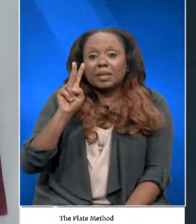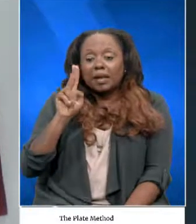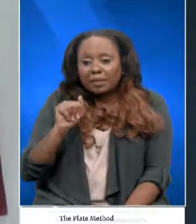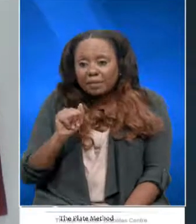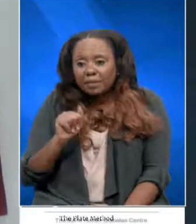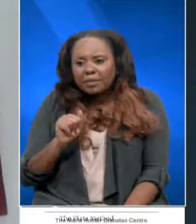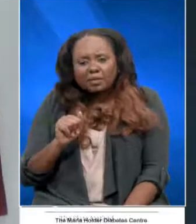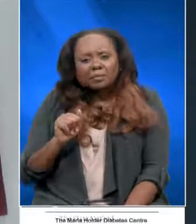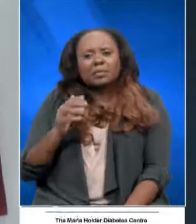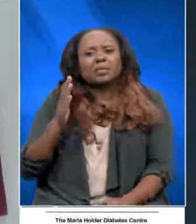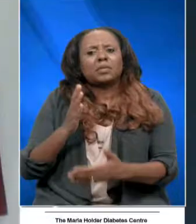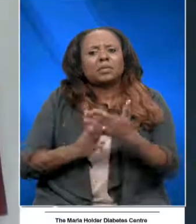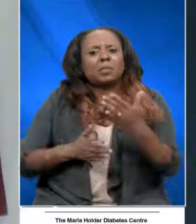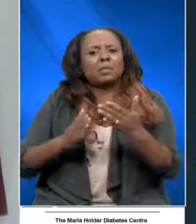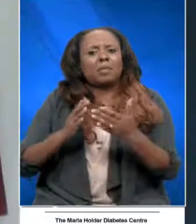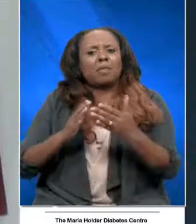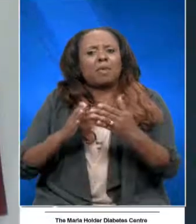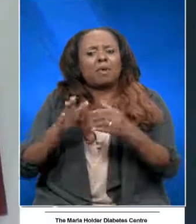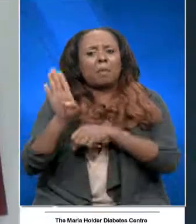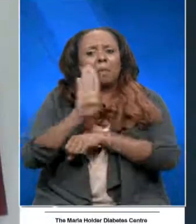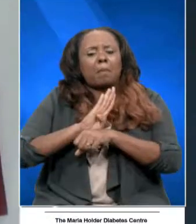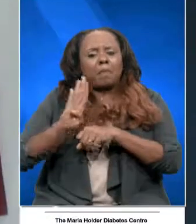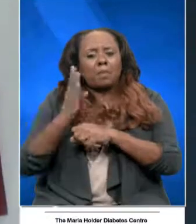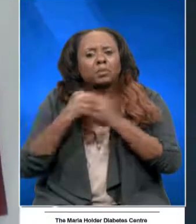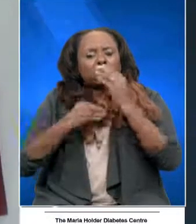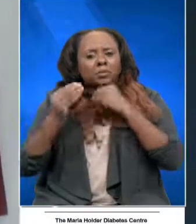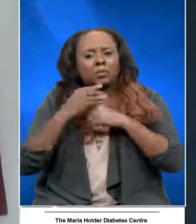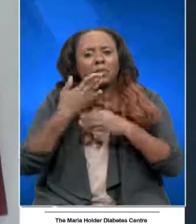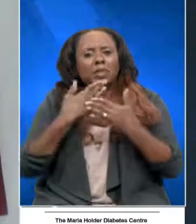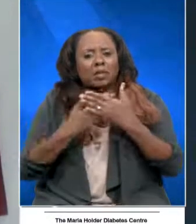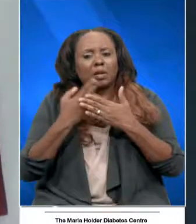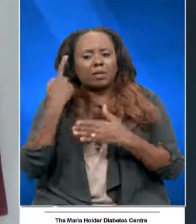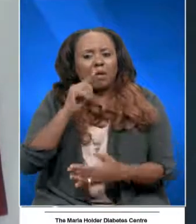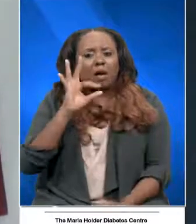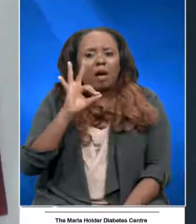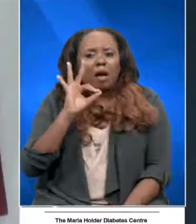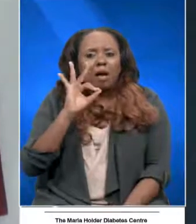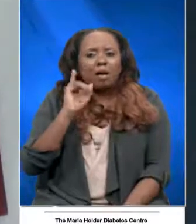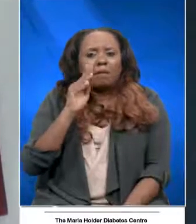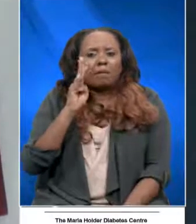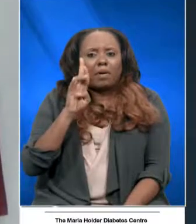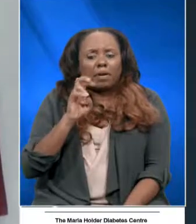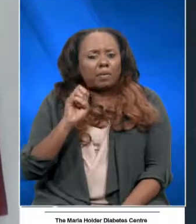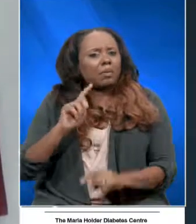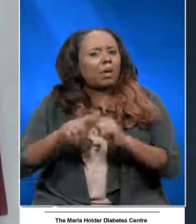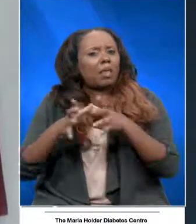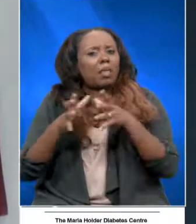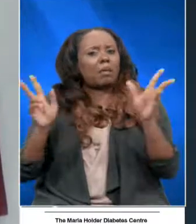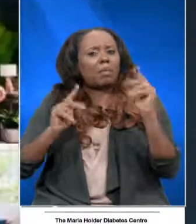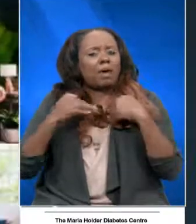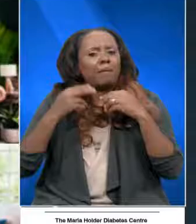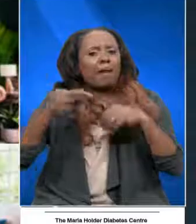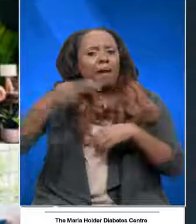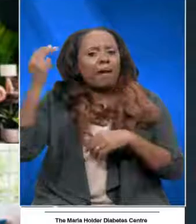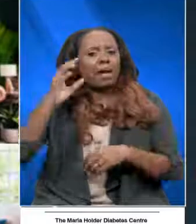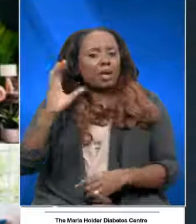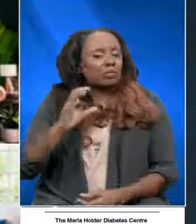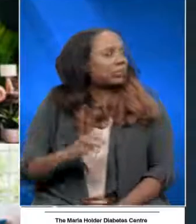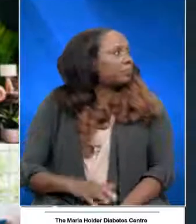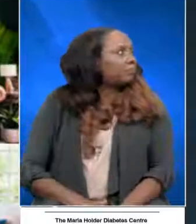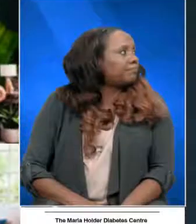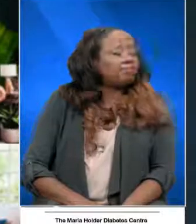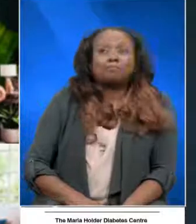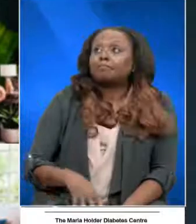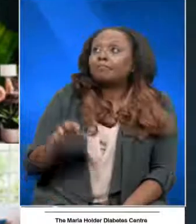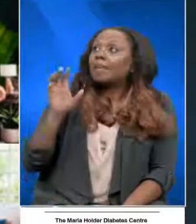fiber, which we need to eat more of to tackle our cholesterol. But we are in trouble with high cholesterol here in Barbados. David, I'll give you the last